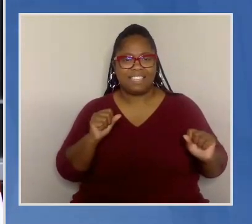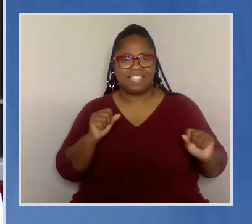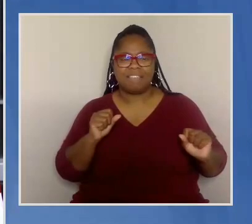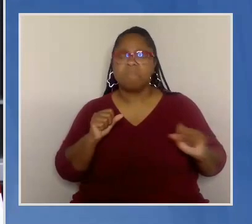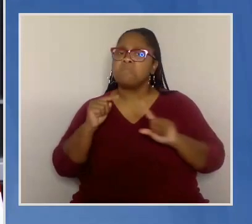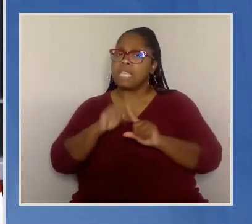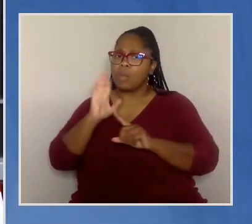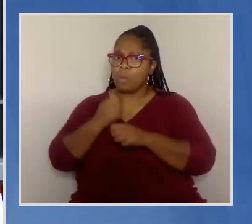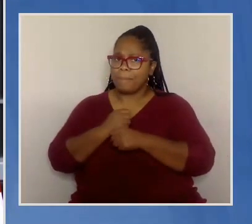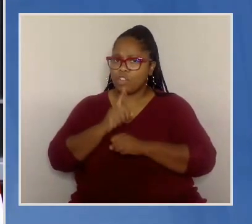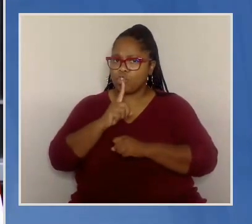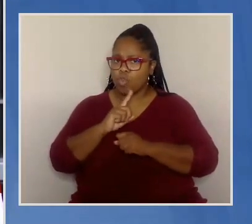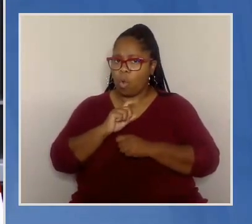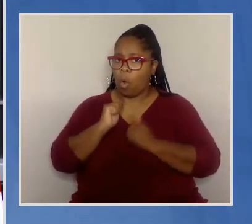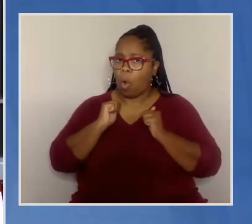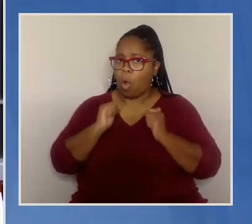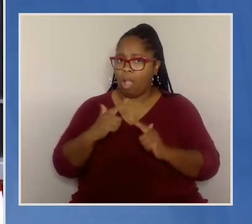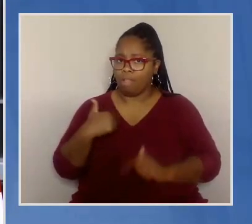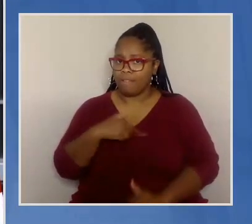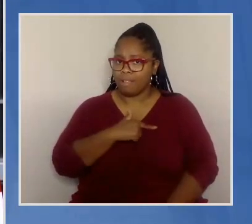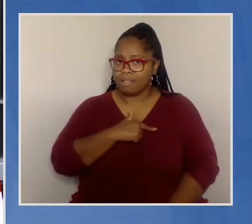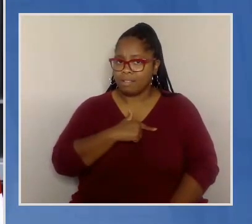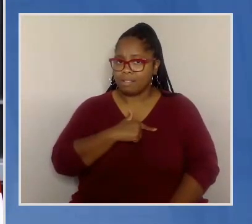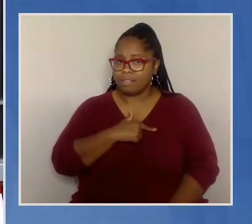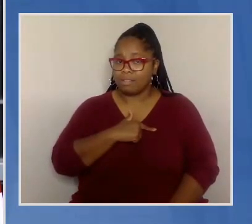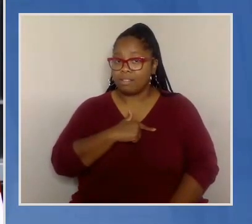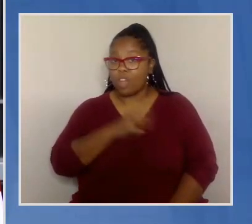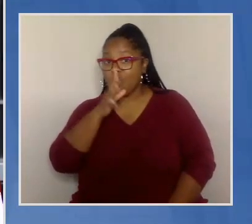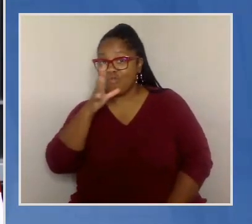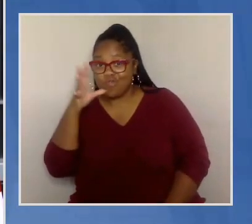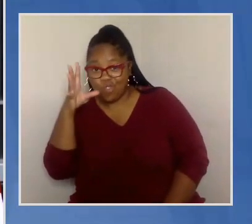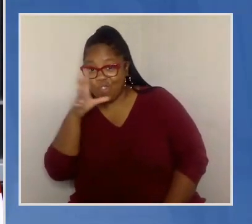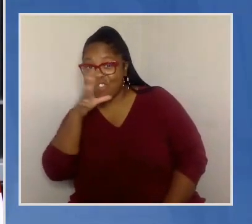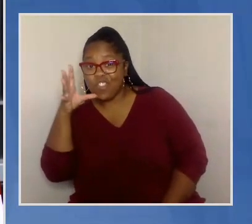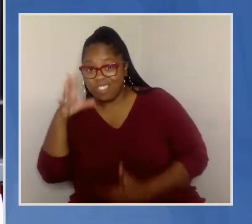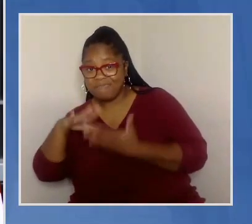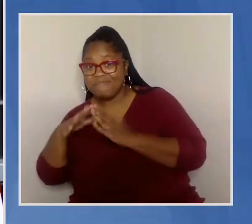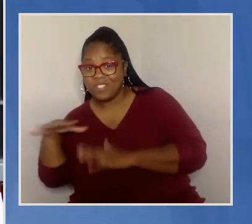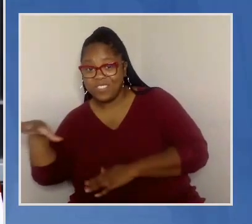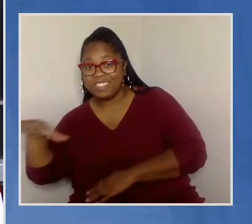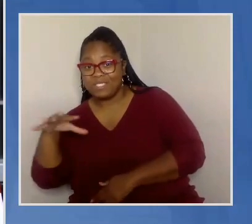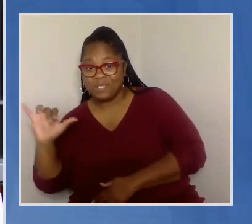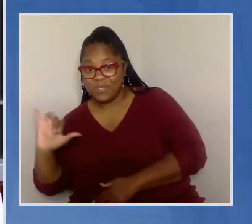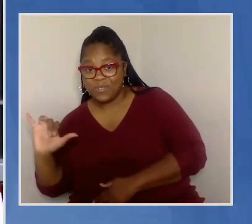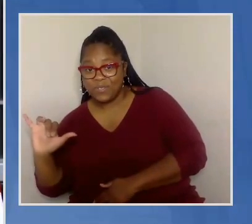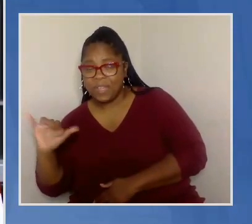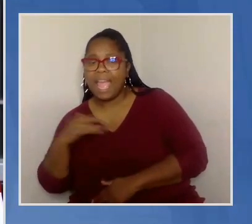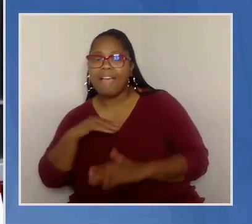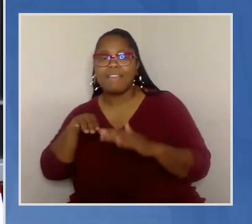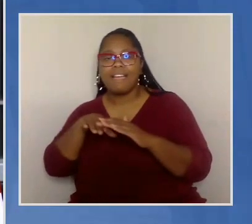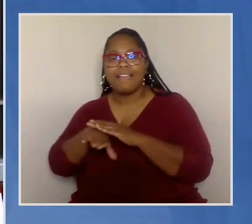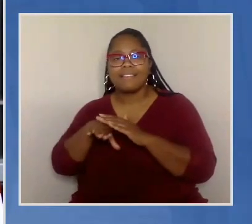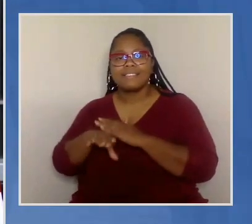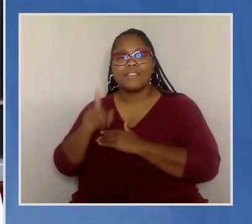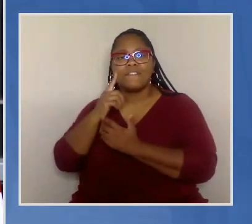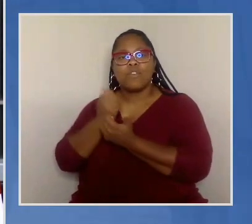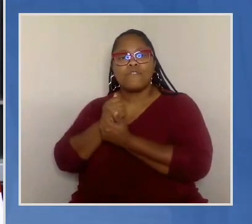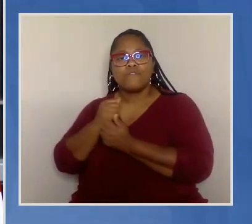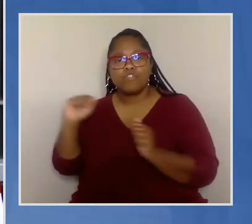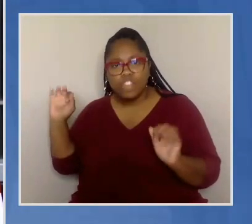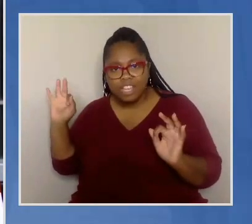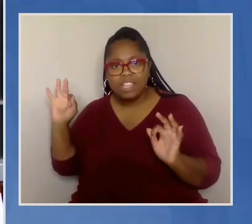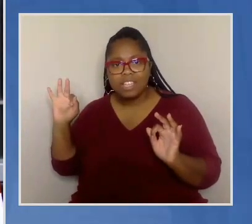he's going to ensure that all of us, including rural communities, have access to